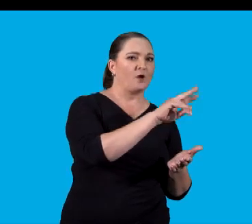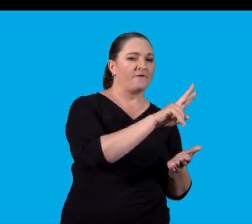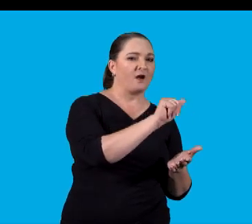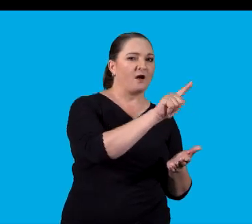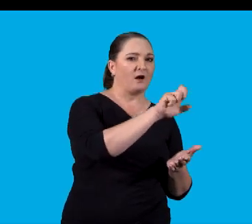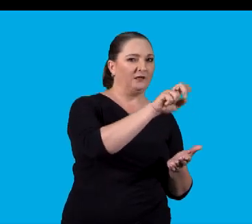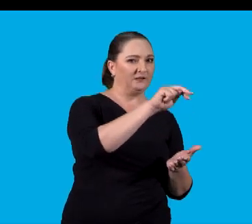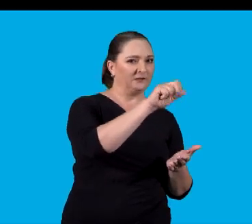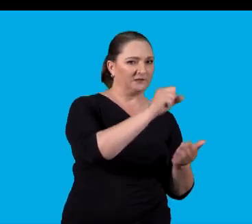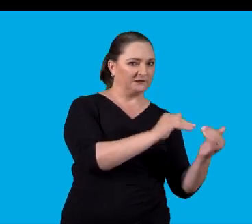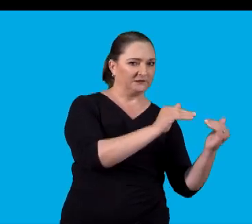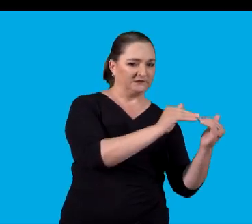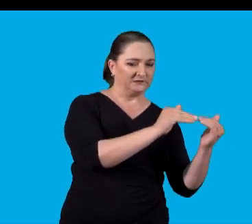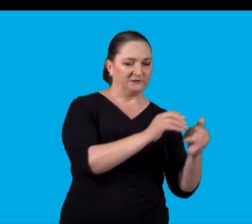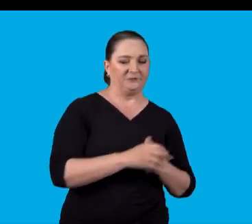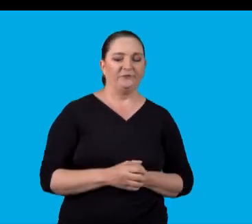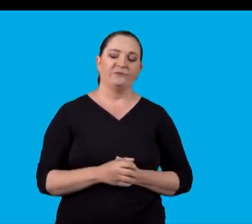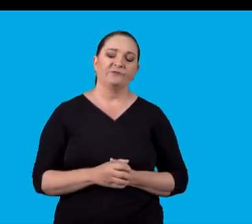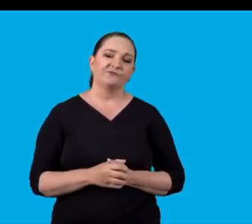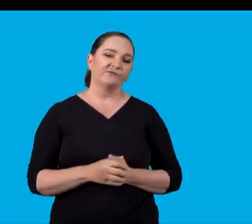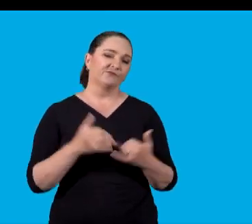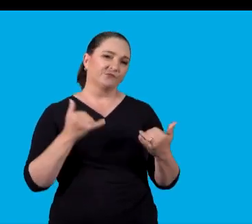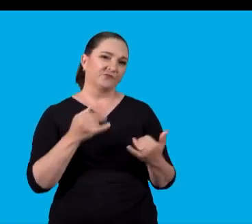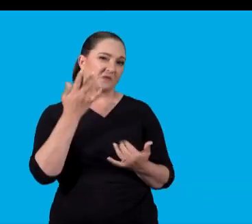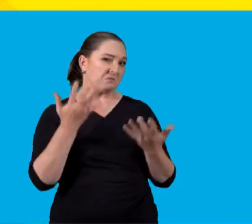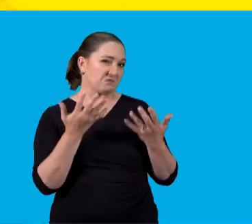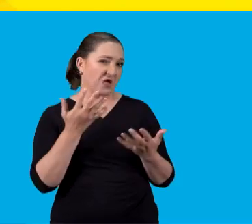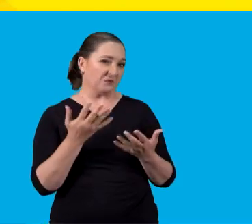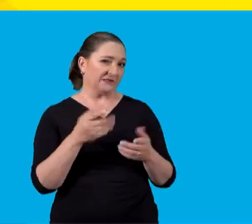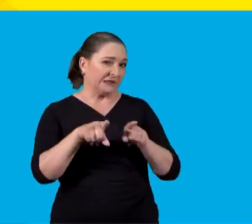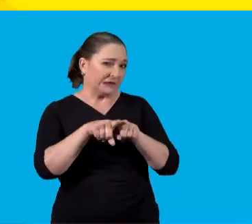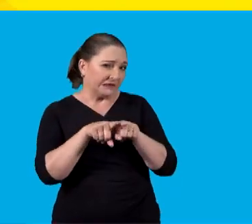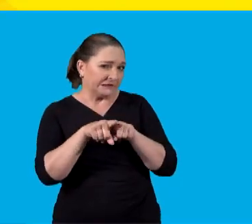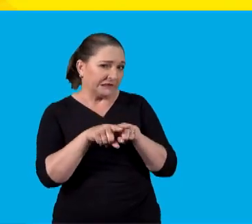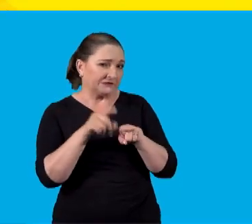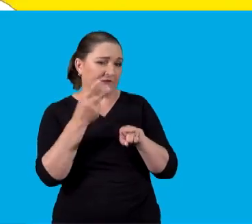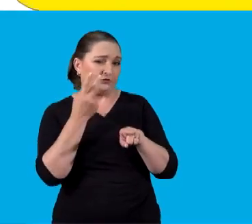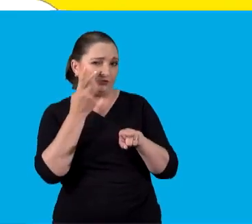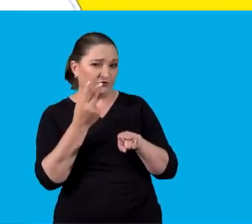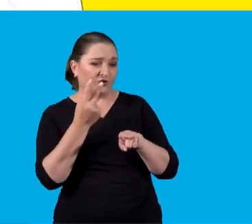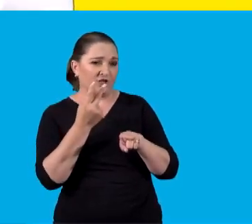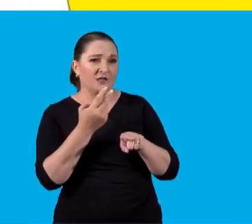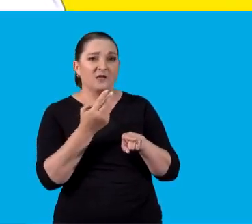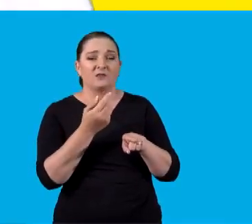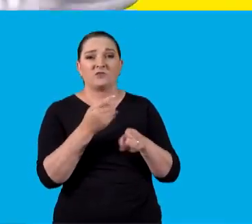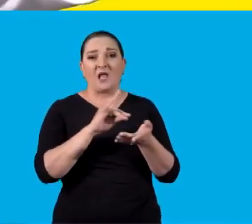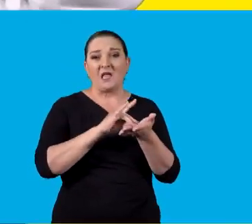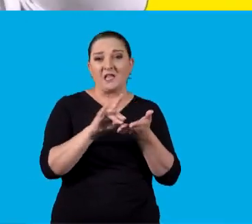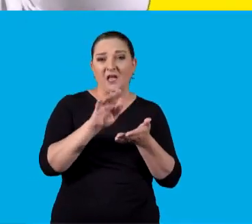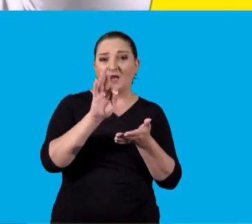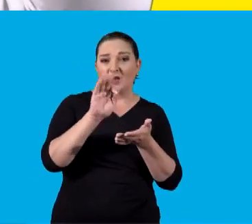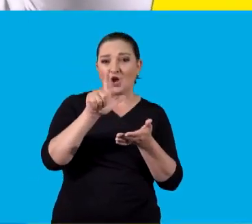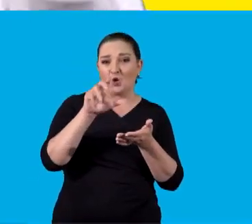cash equivalents. Now, it is very important, dear learners, that at times when the examiner tests you on the entire cash